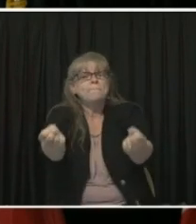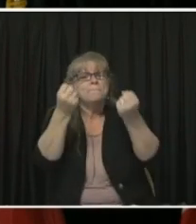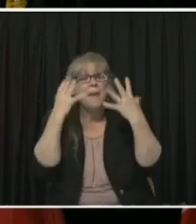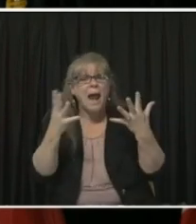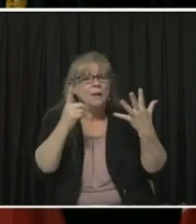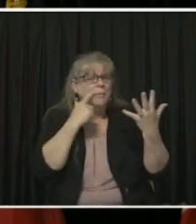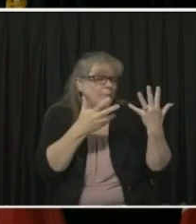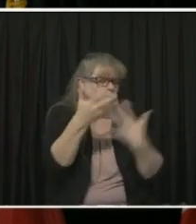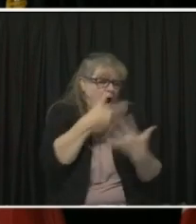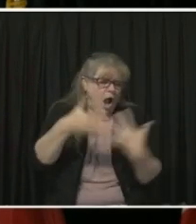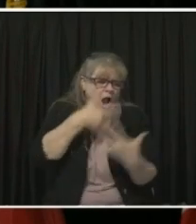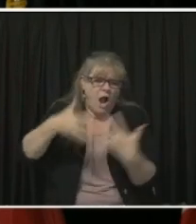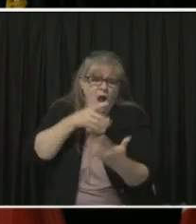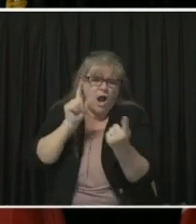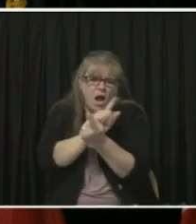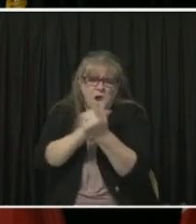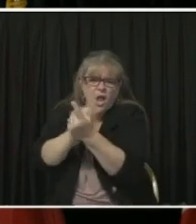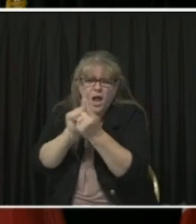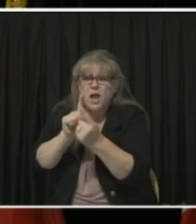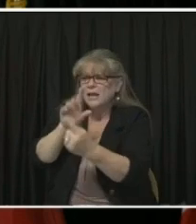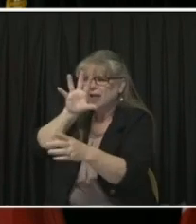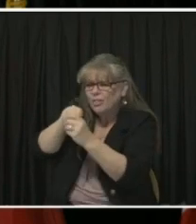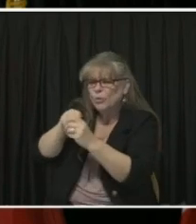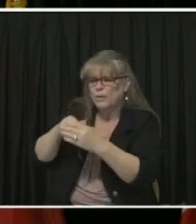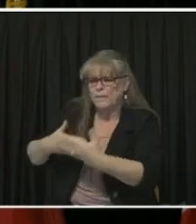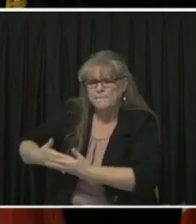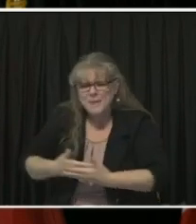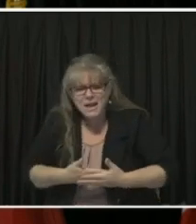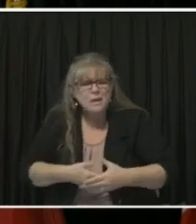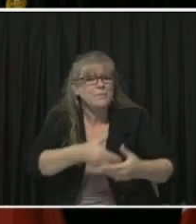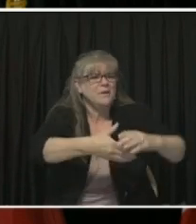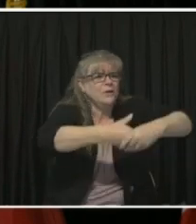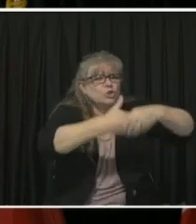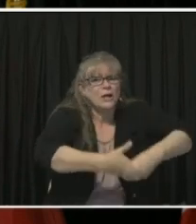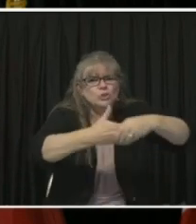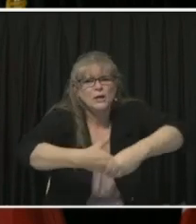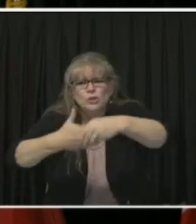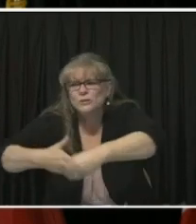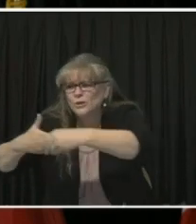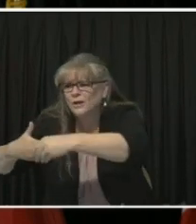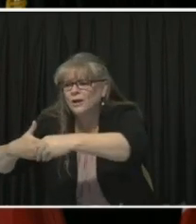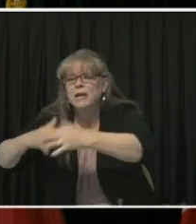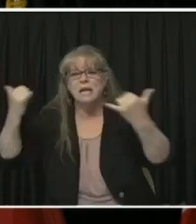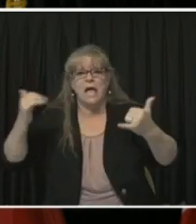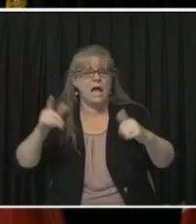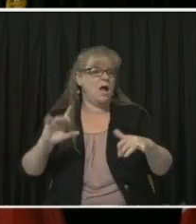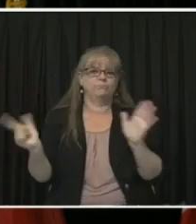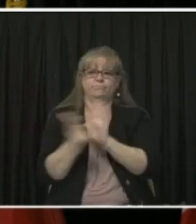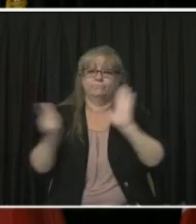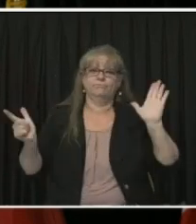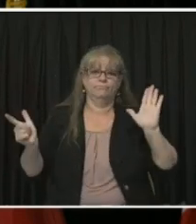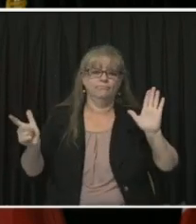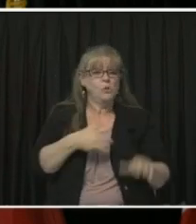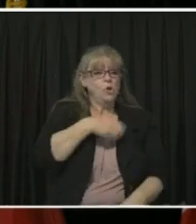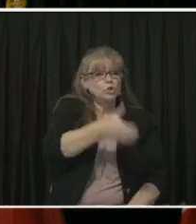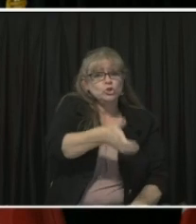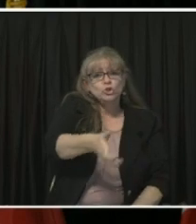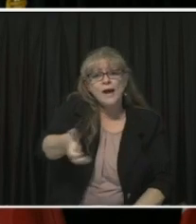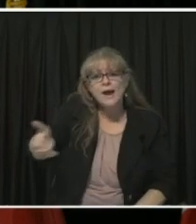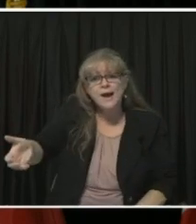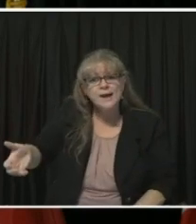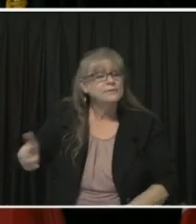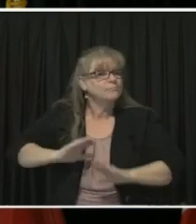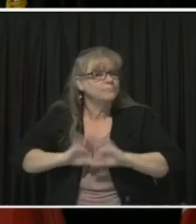and saying hi to large groups. So don't do that anymore. I have these press briefings. Folks are at a safe distance. I wear a